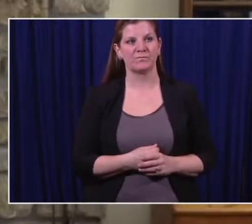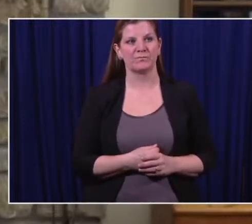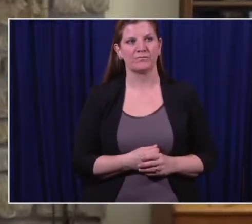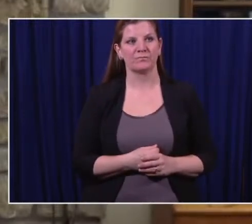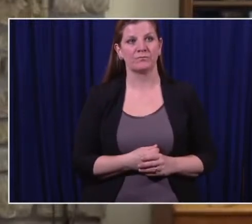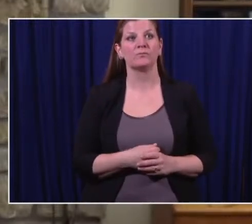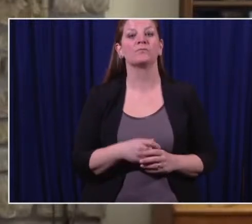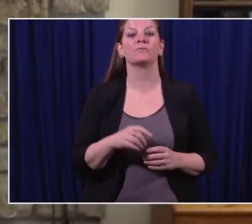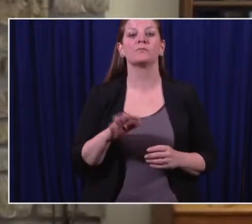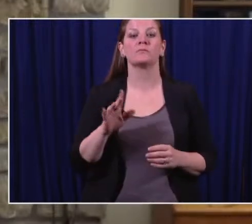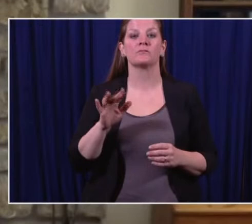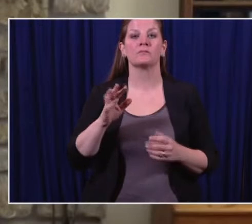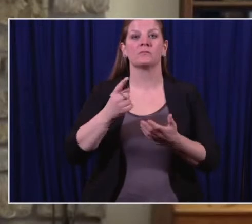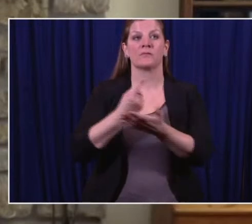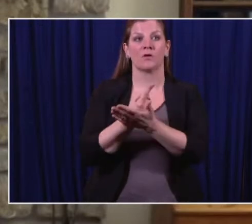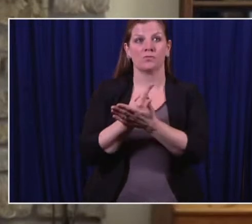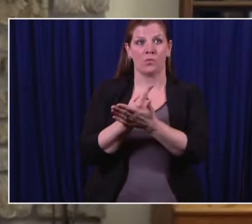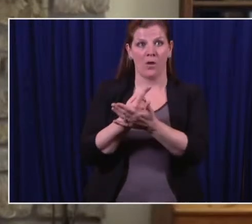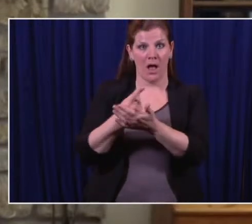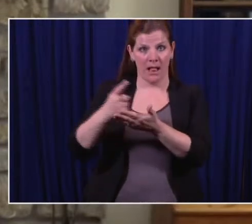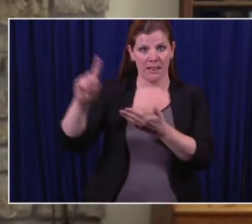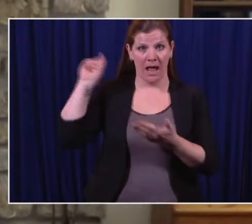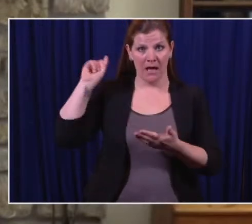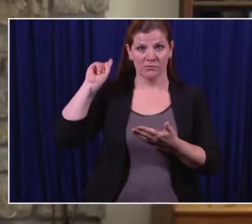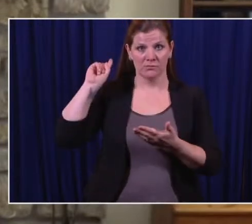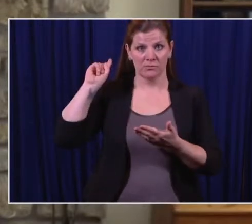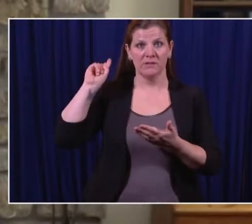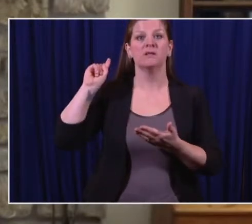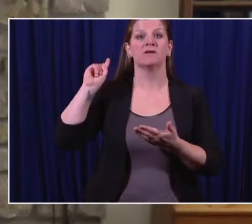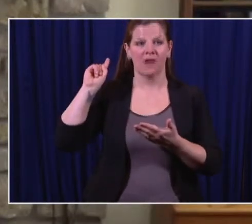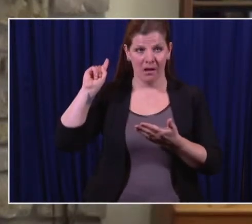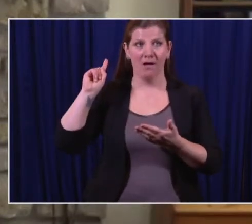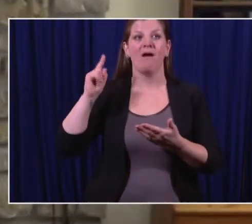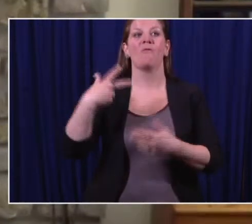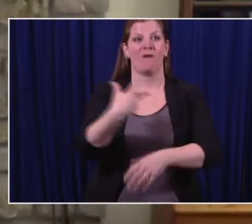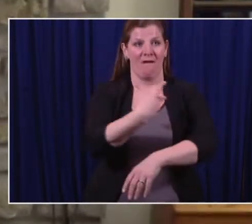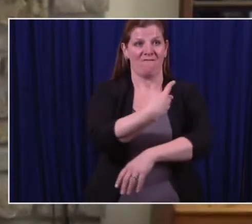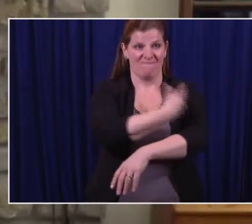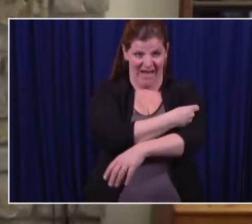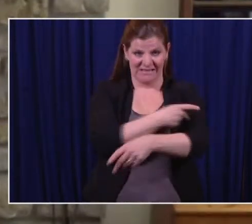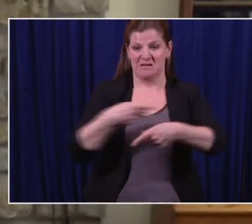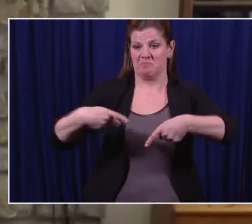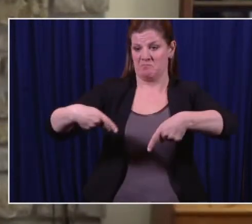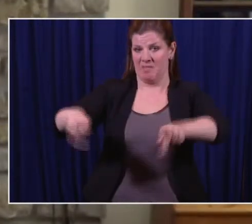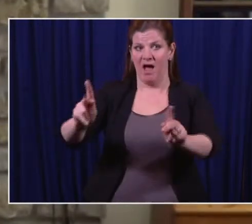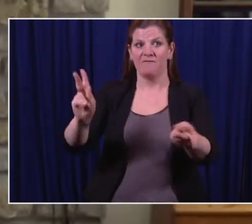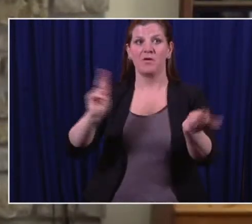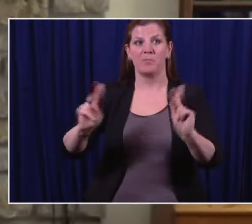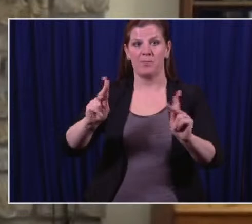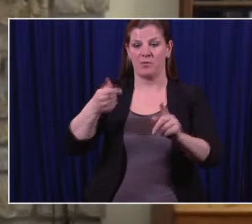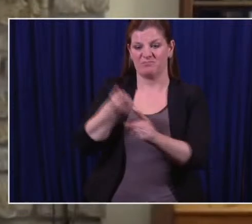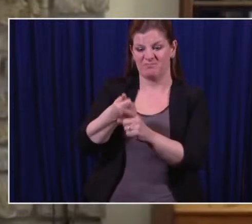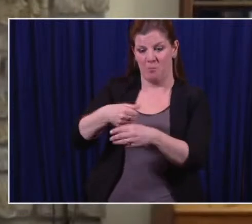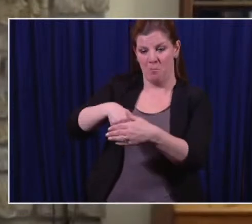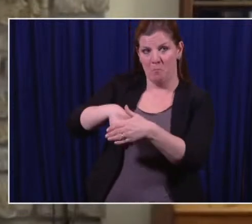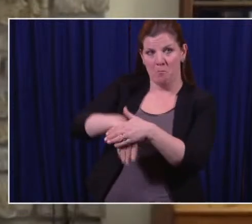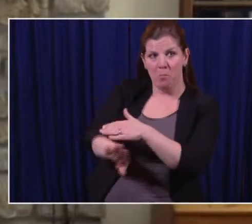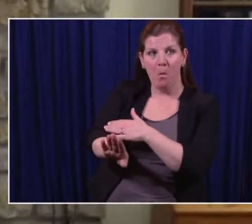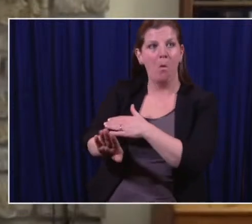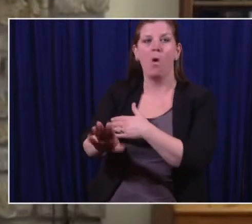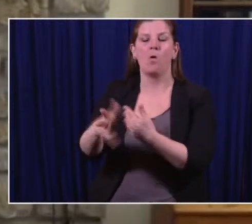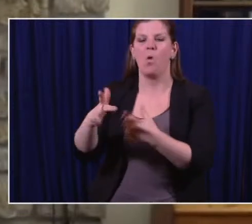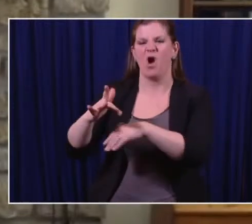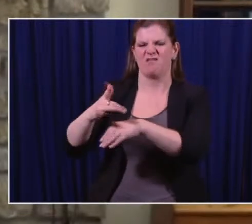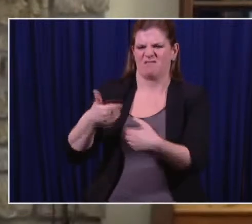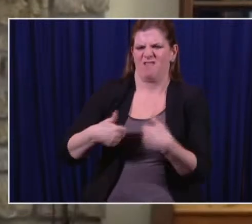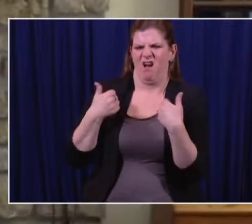Last week, vaccine eligibility opened up to Ohioans born with or who have early childhood conditions that are carried